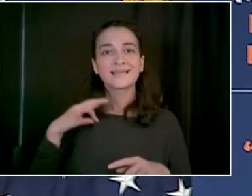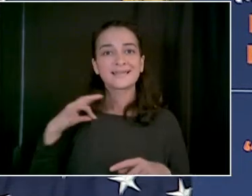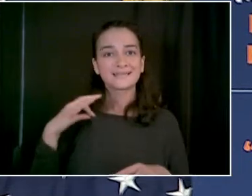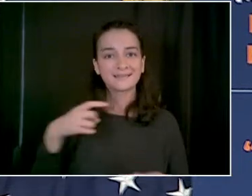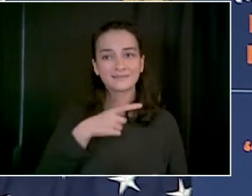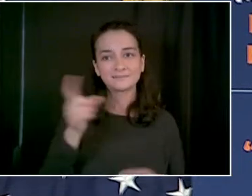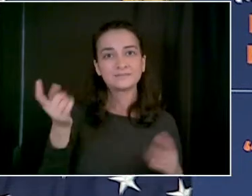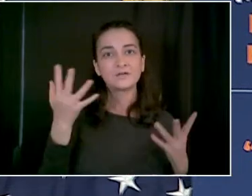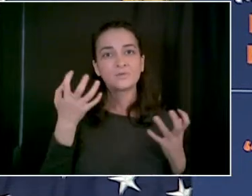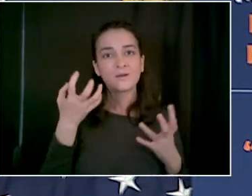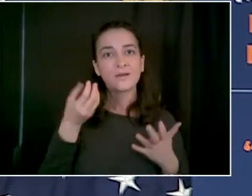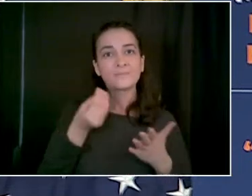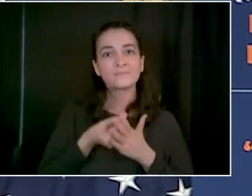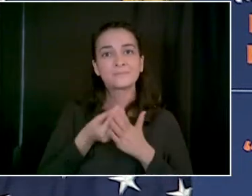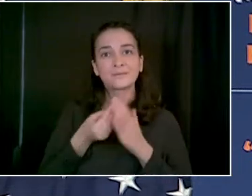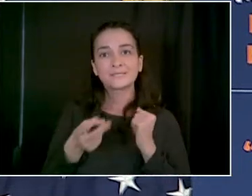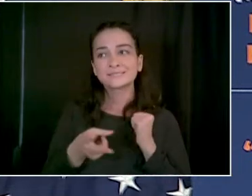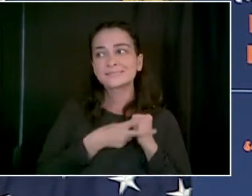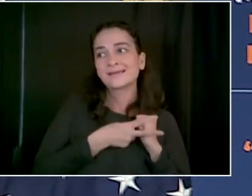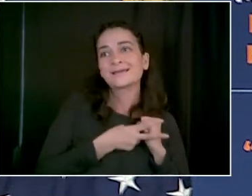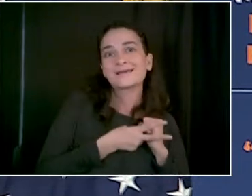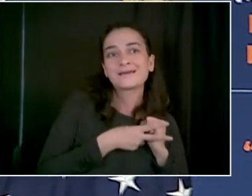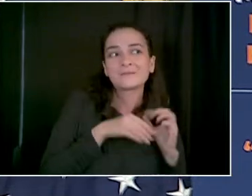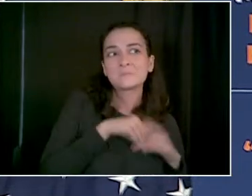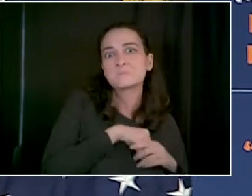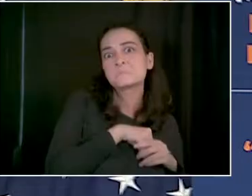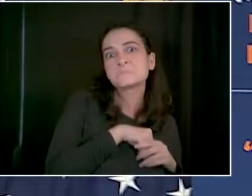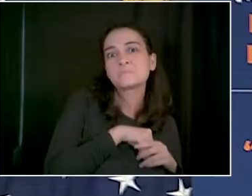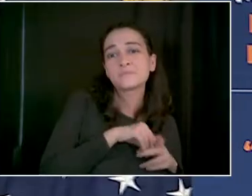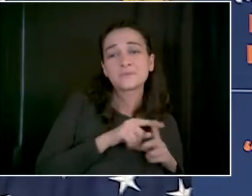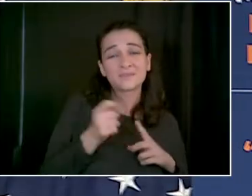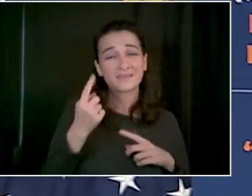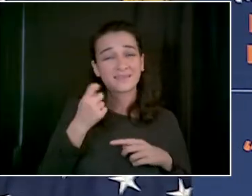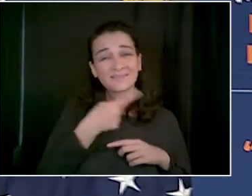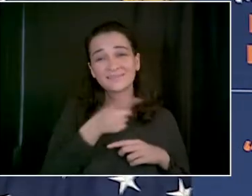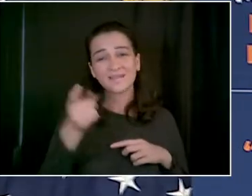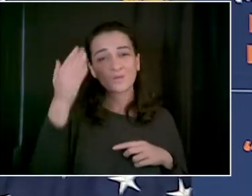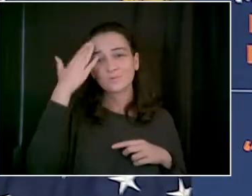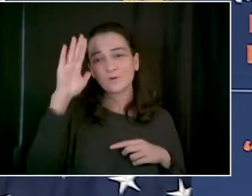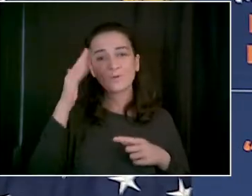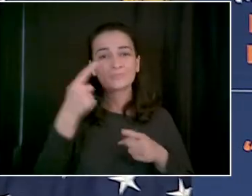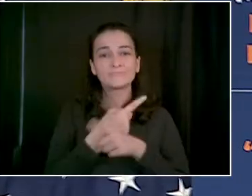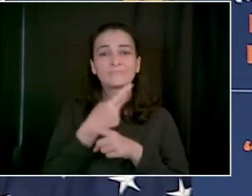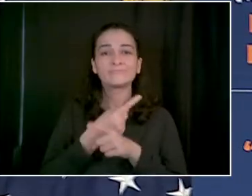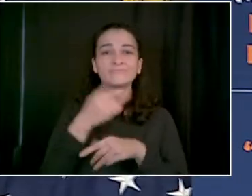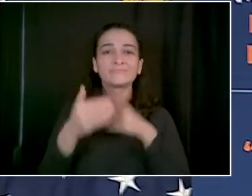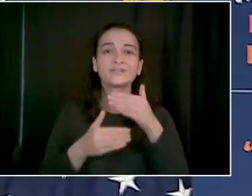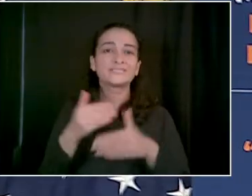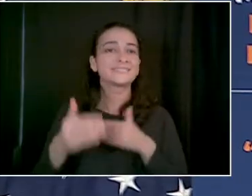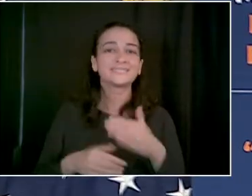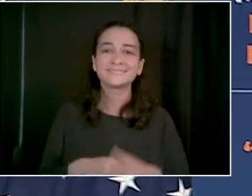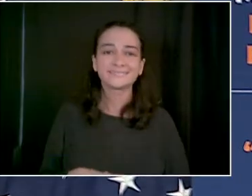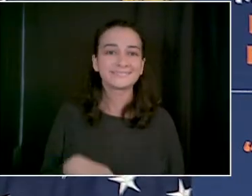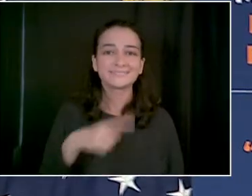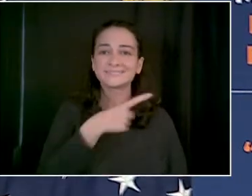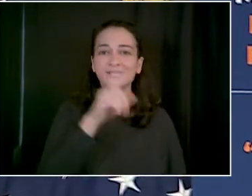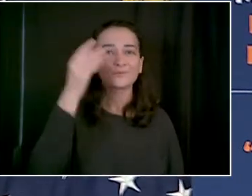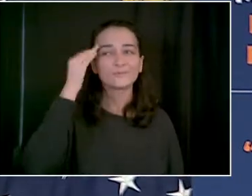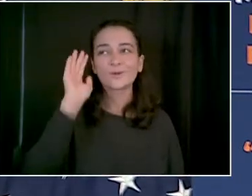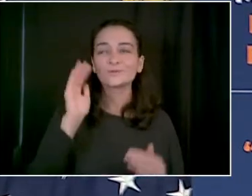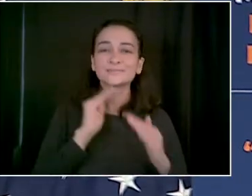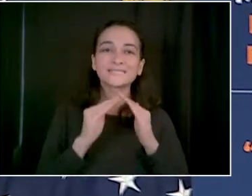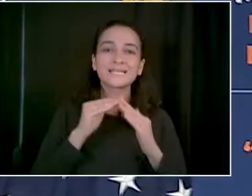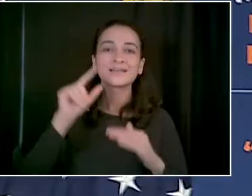federal government. So when you're running for office and you don't have a real understanding of city government, you make a lot of make-believe plans. Both of them,